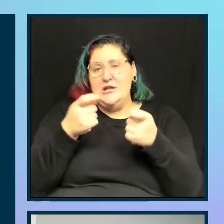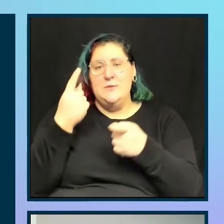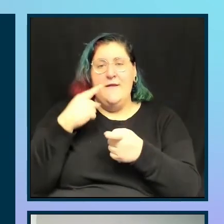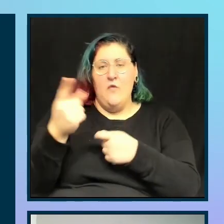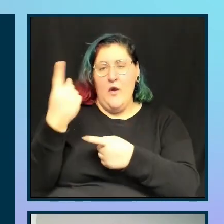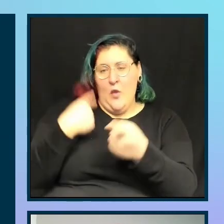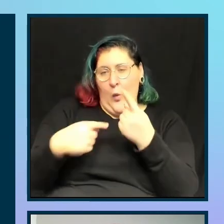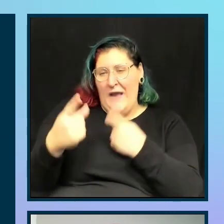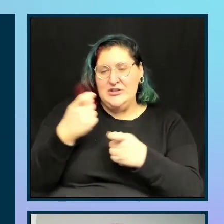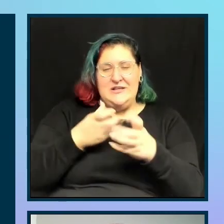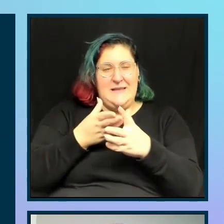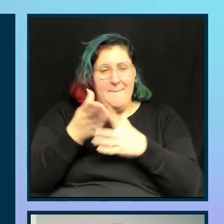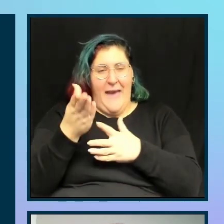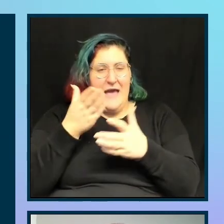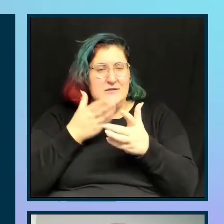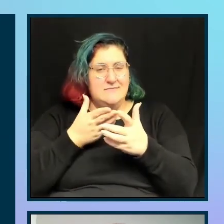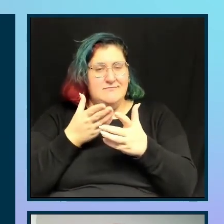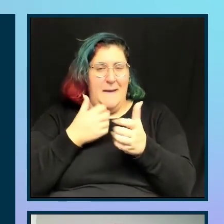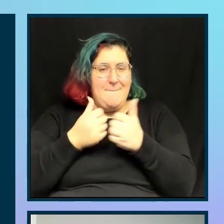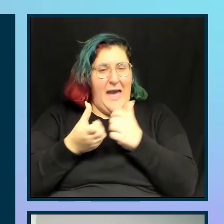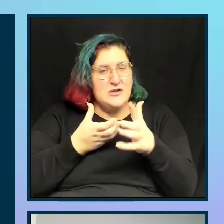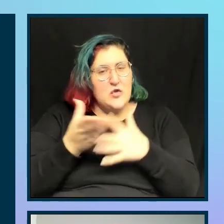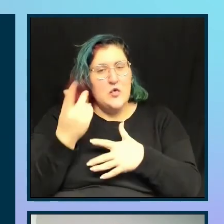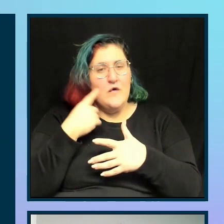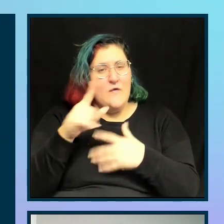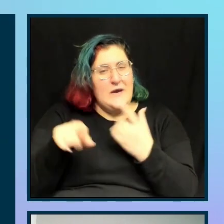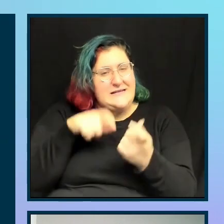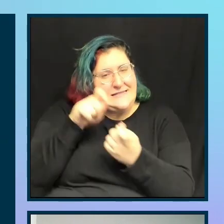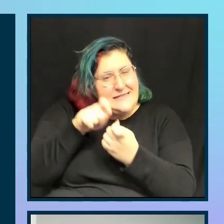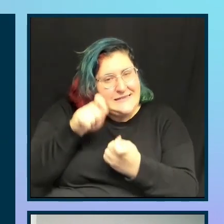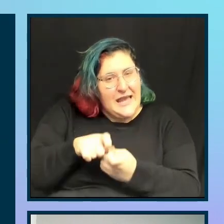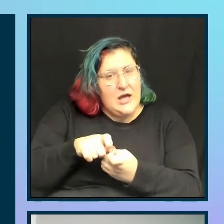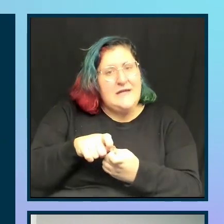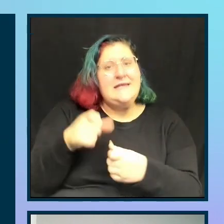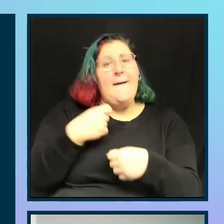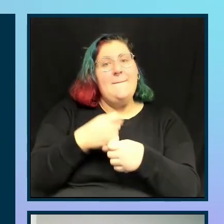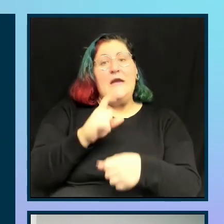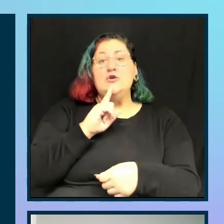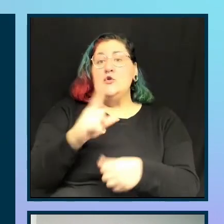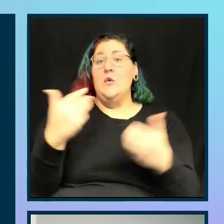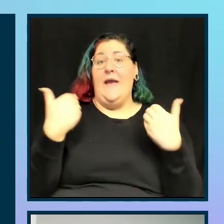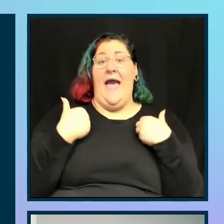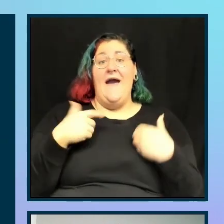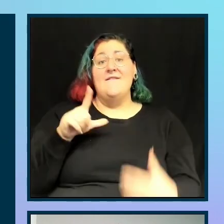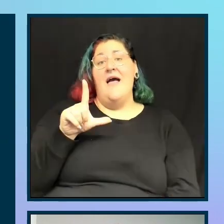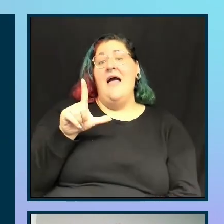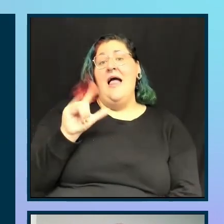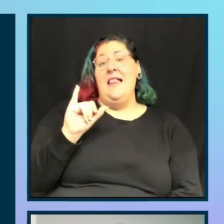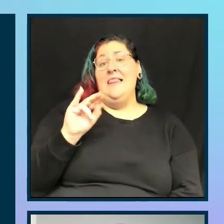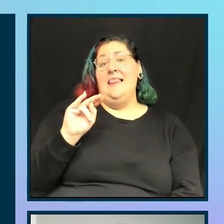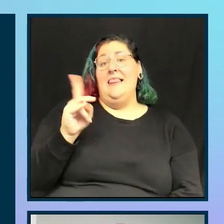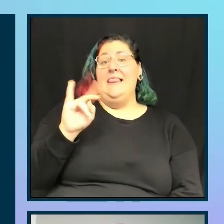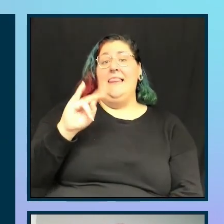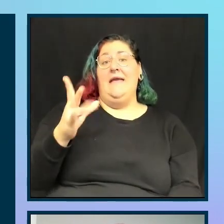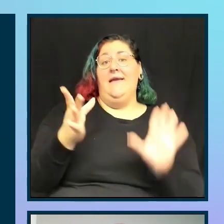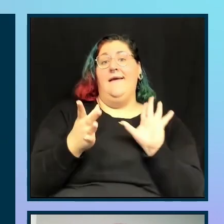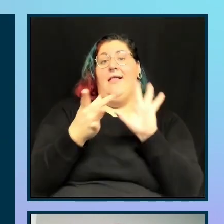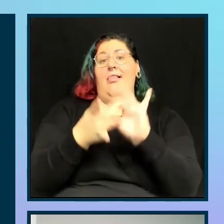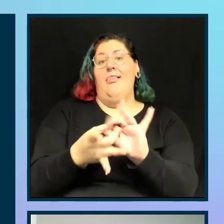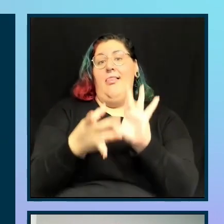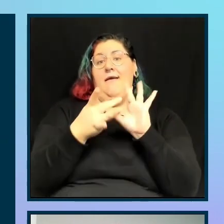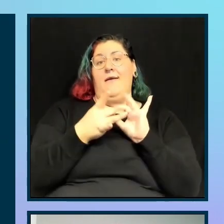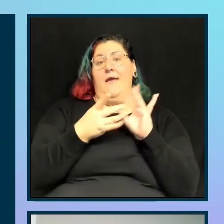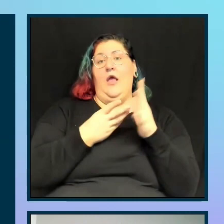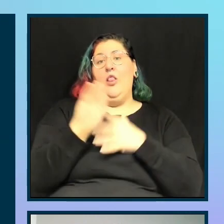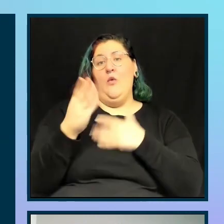details. And a critical feature is to make sure that linking is maintained throughout the entire process. Automation is used quite heavily, and I'll